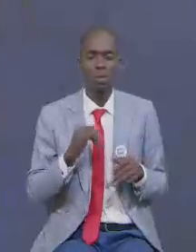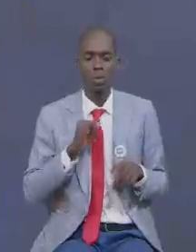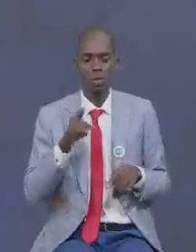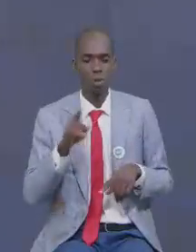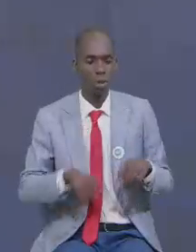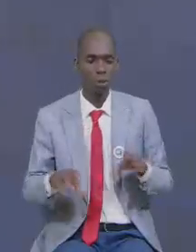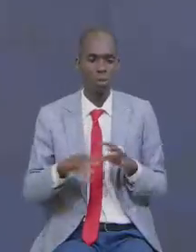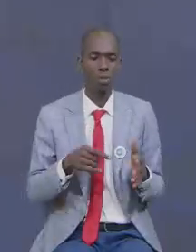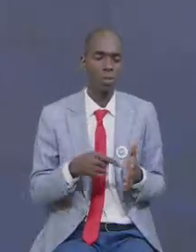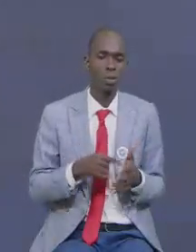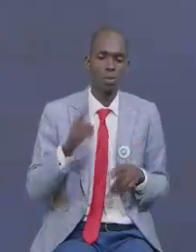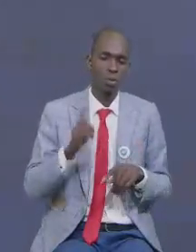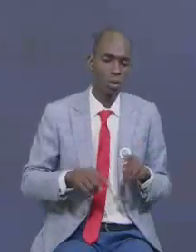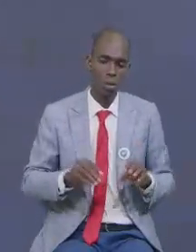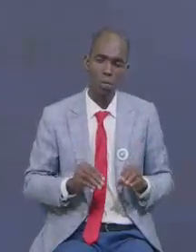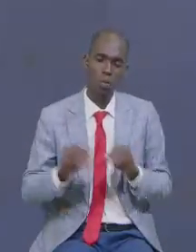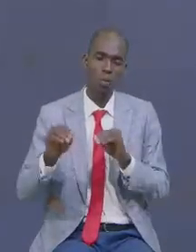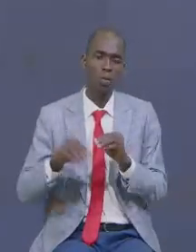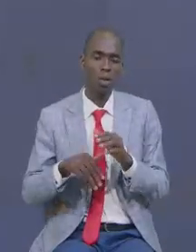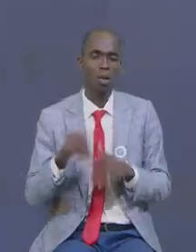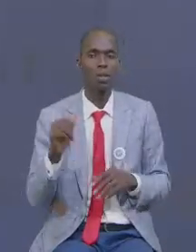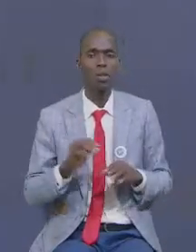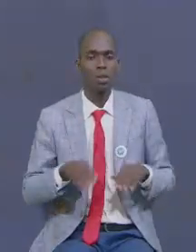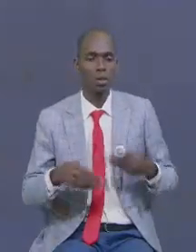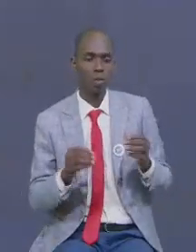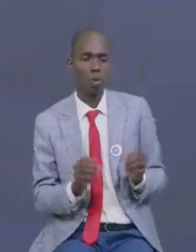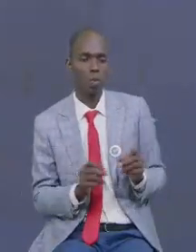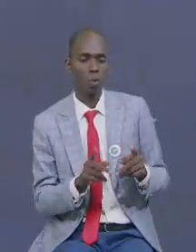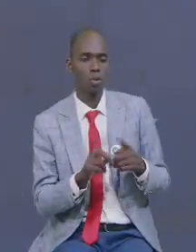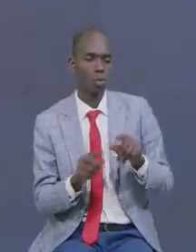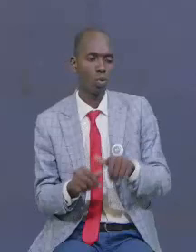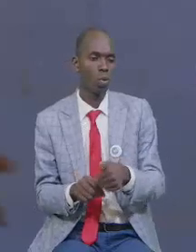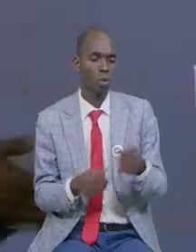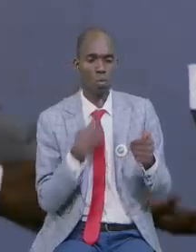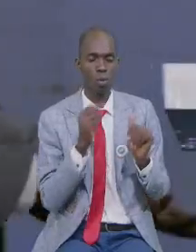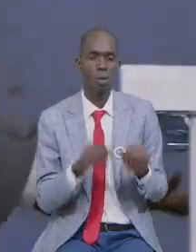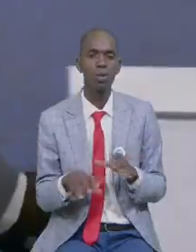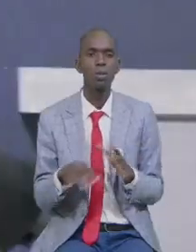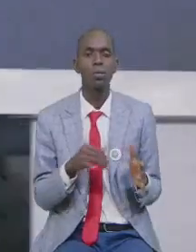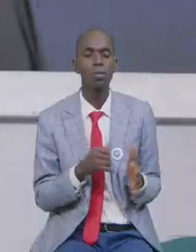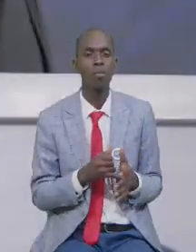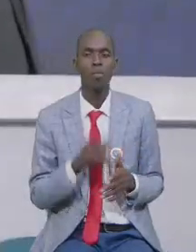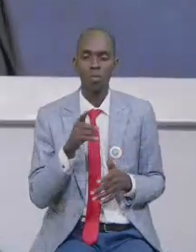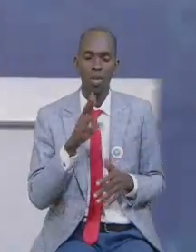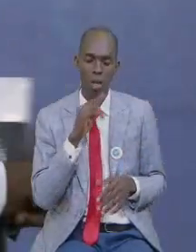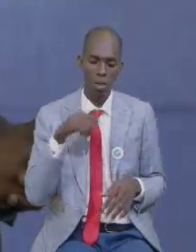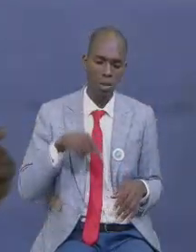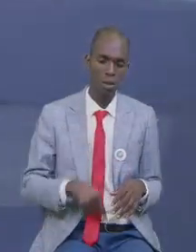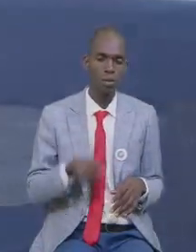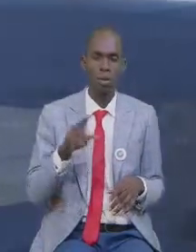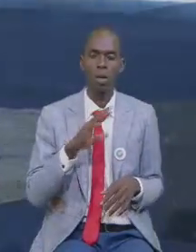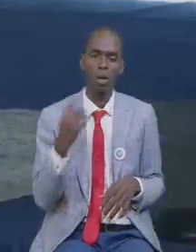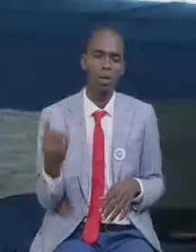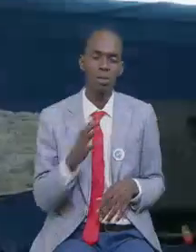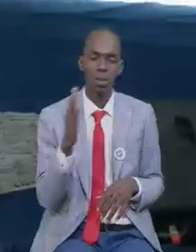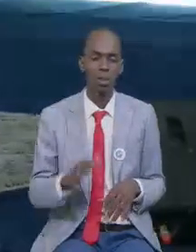You cannot go forward. Give the opportunity to those who can do it. You are down. You'll never be up.